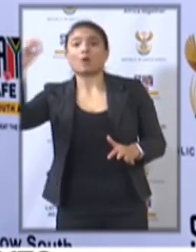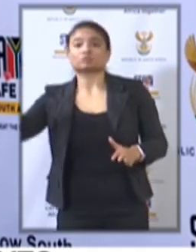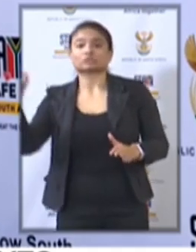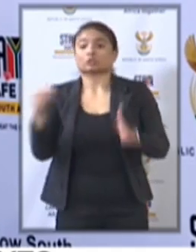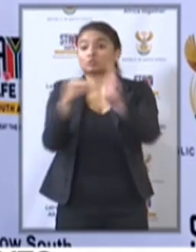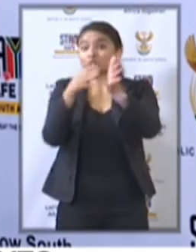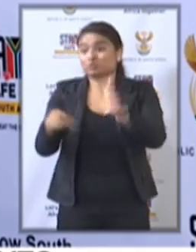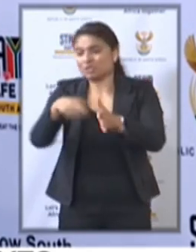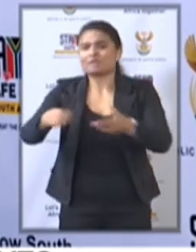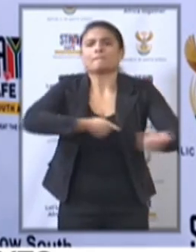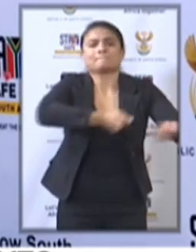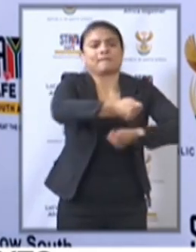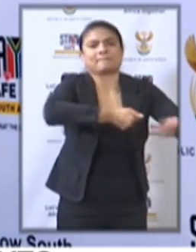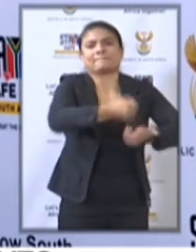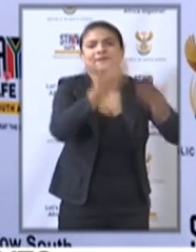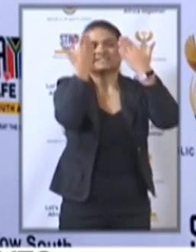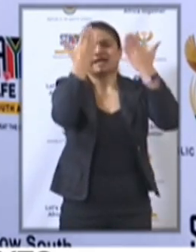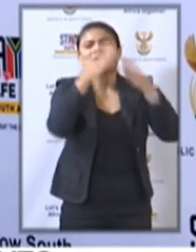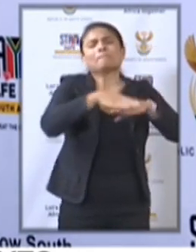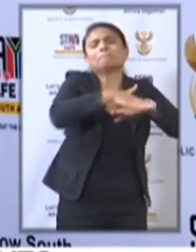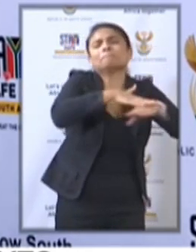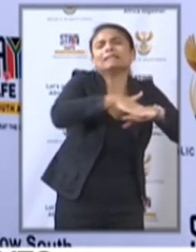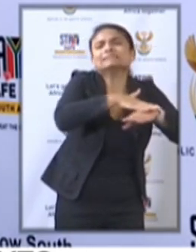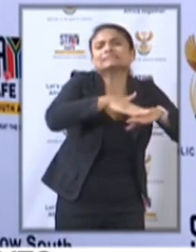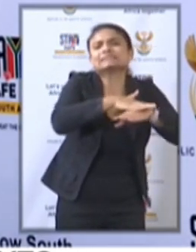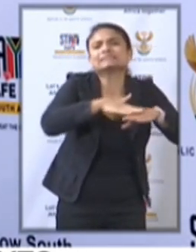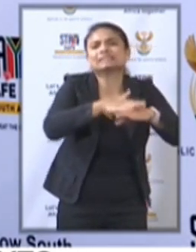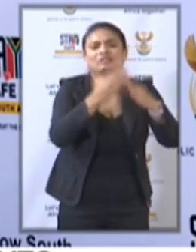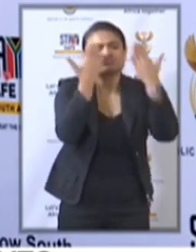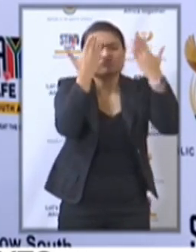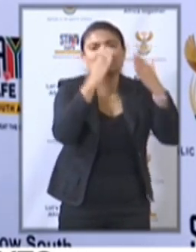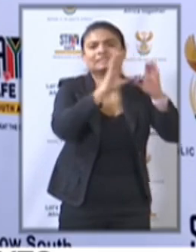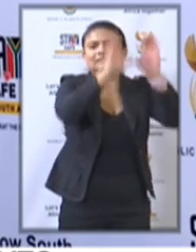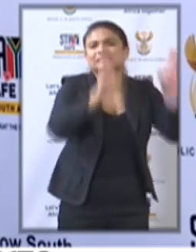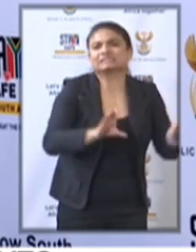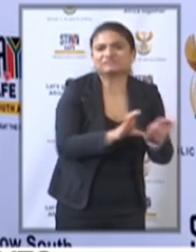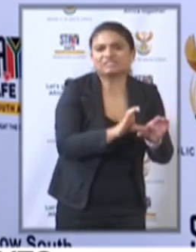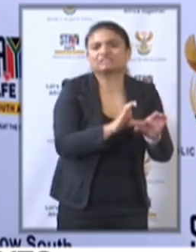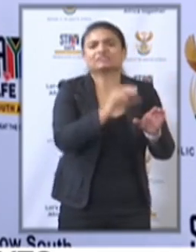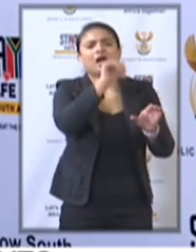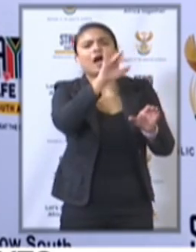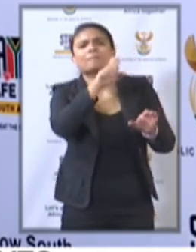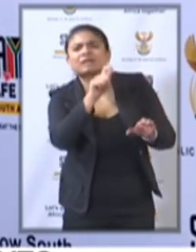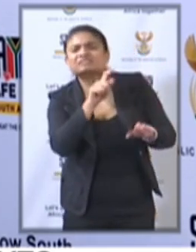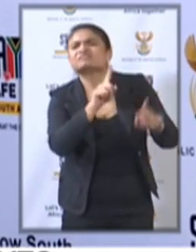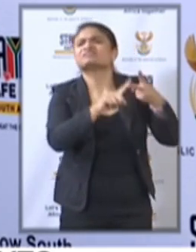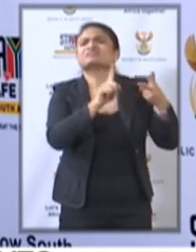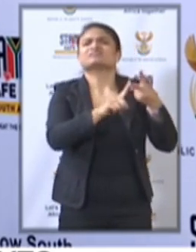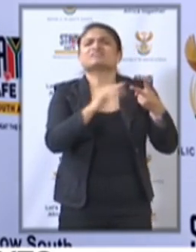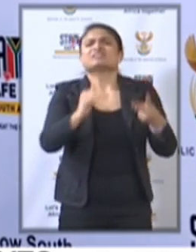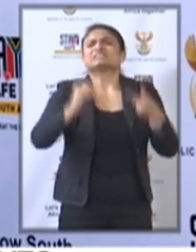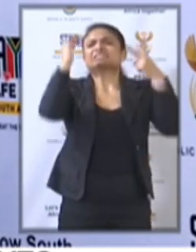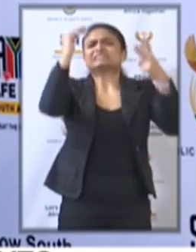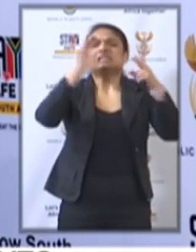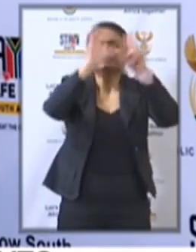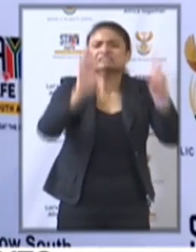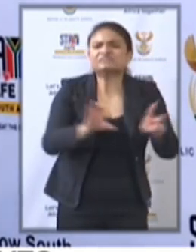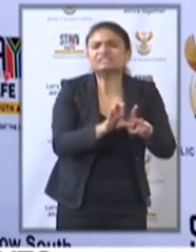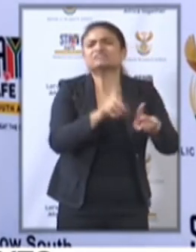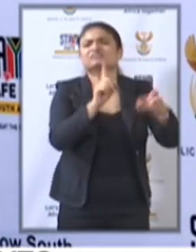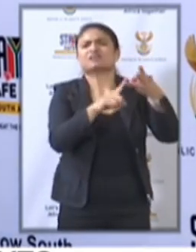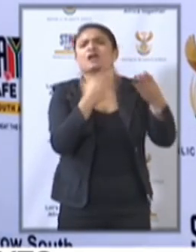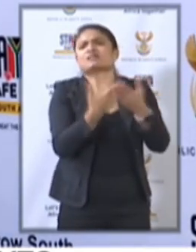the General Education and Training Certificate, ABET, Senior Certificate, and